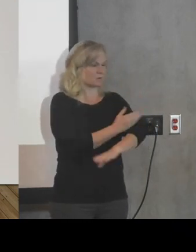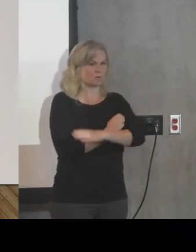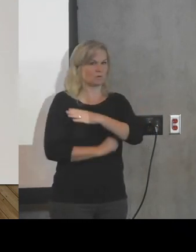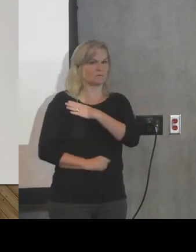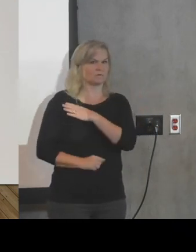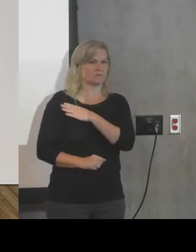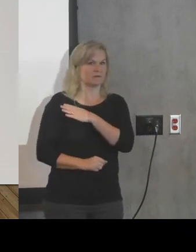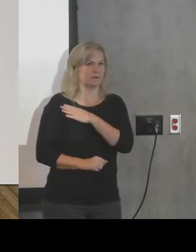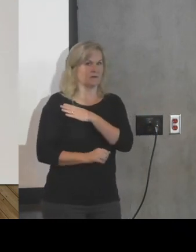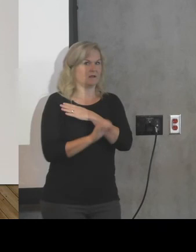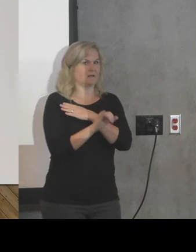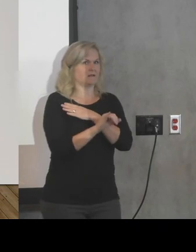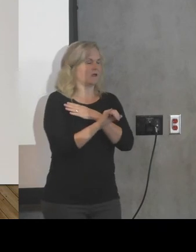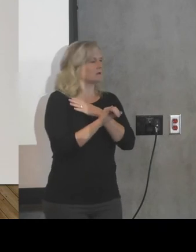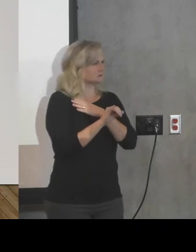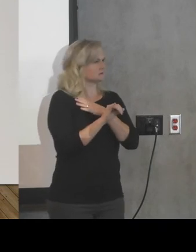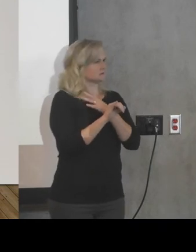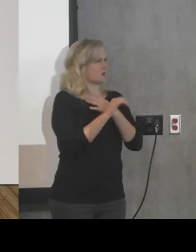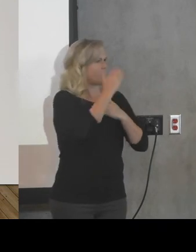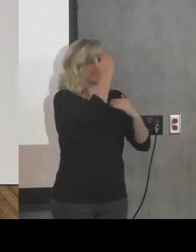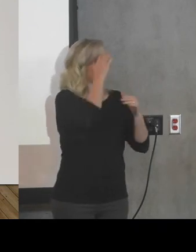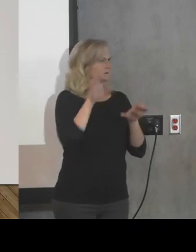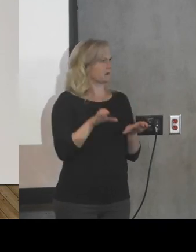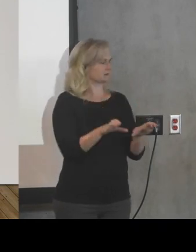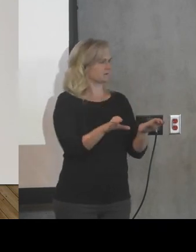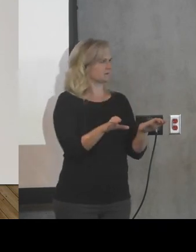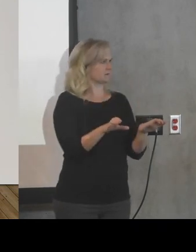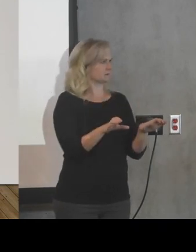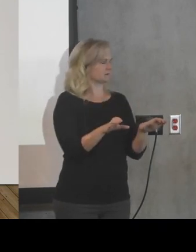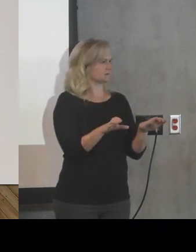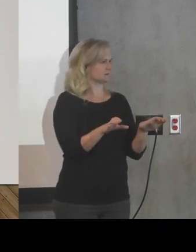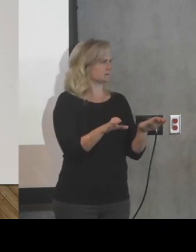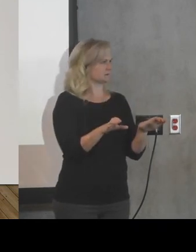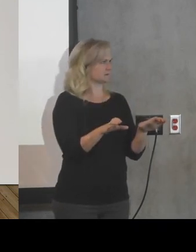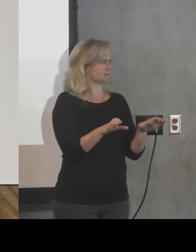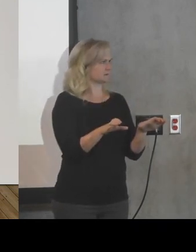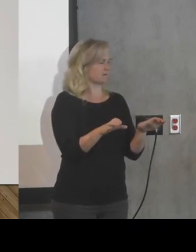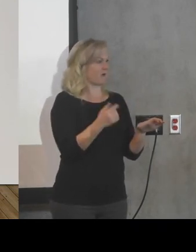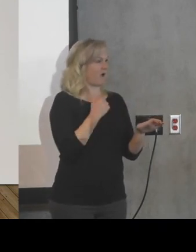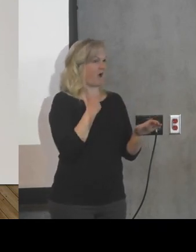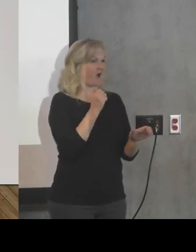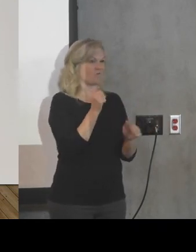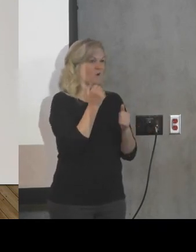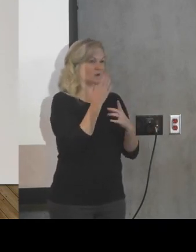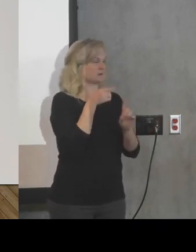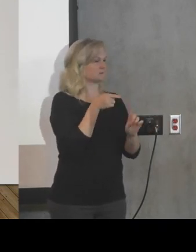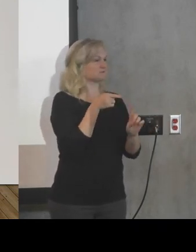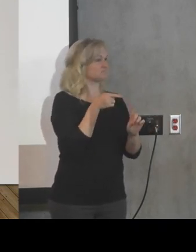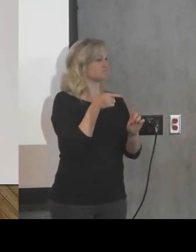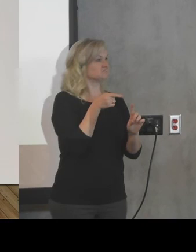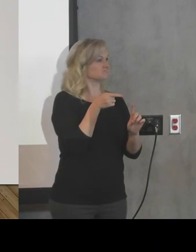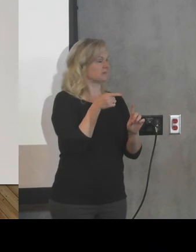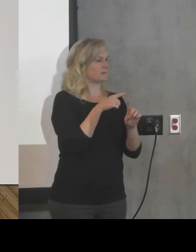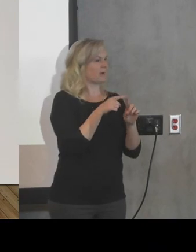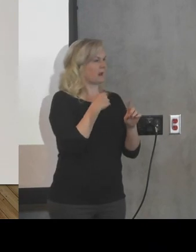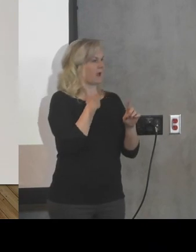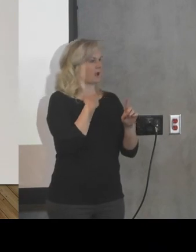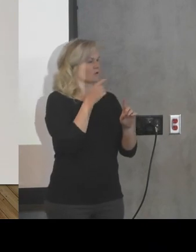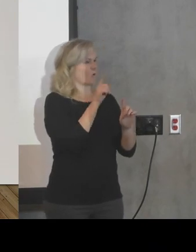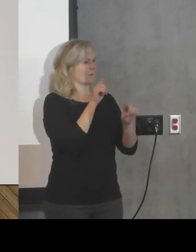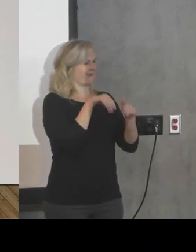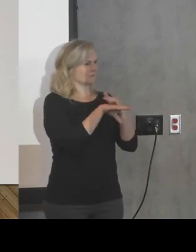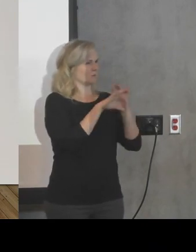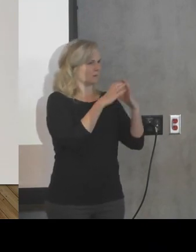Morphological awareness activities. There's none in particular that I recommend, but I go into classes and see them all